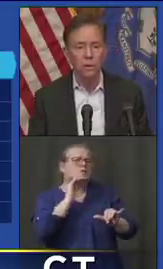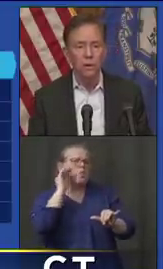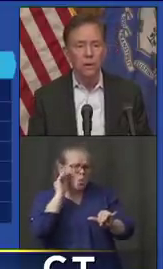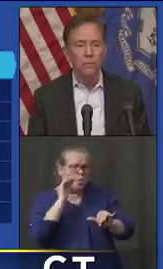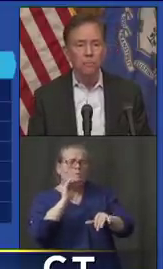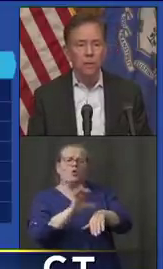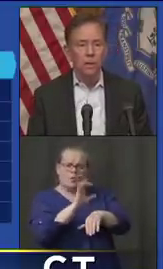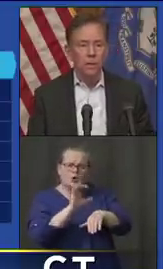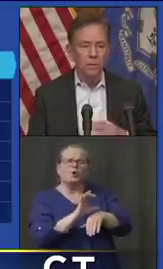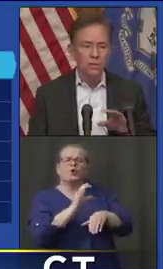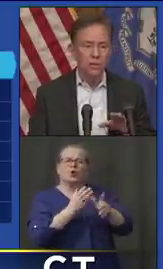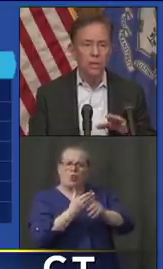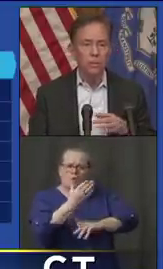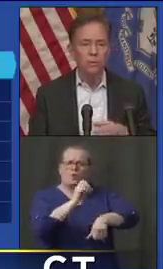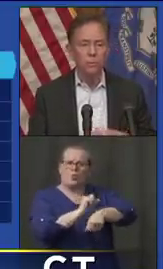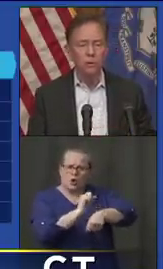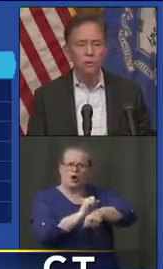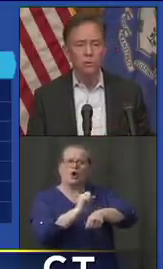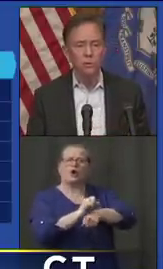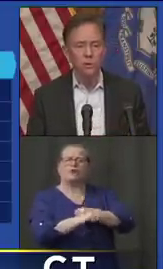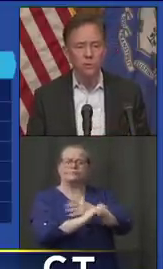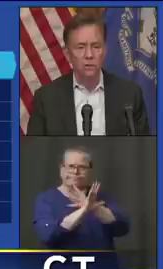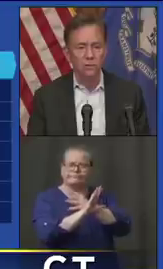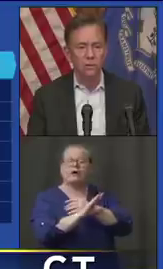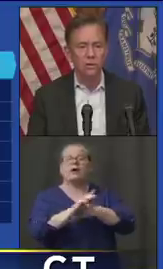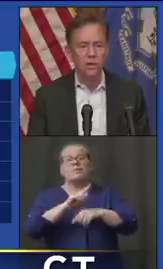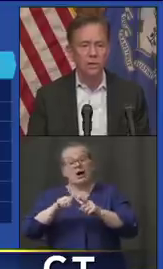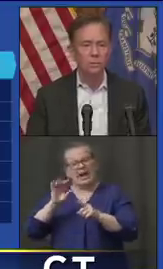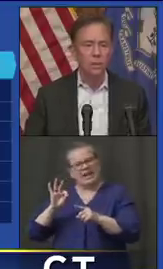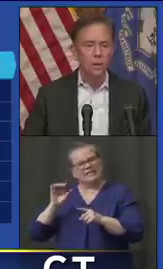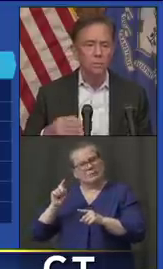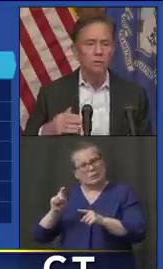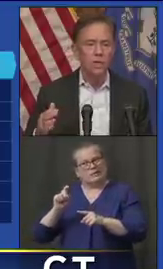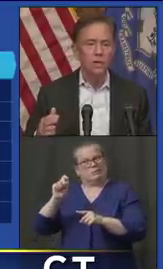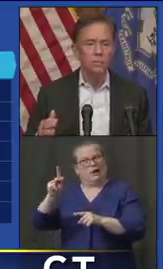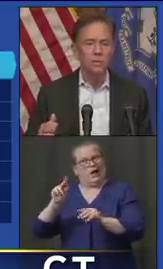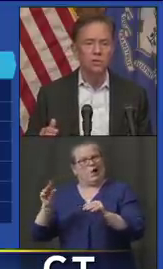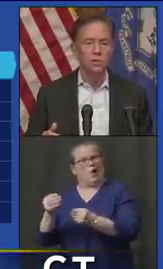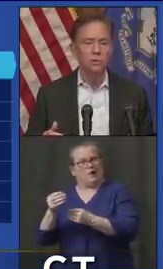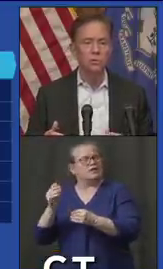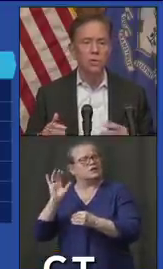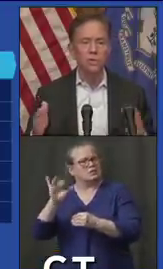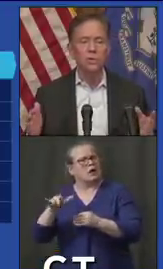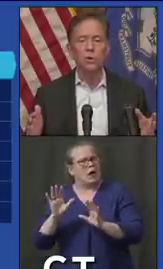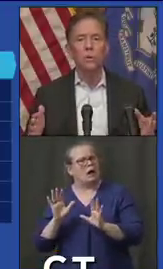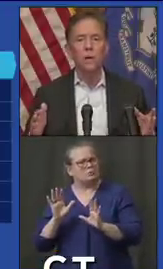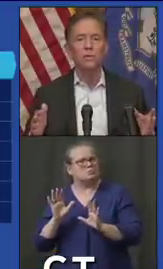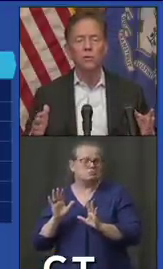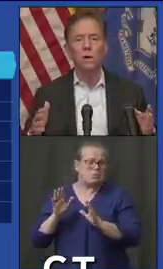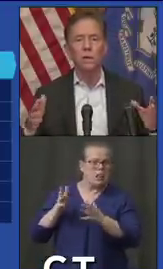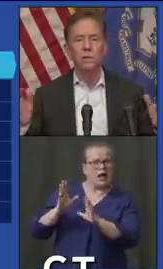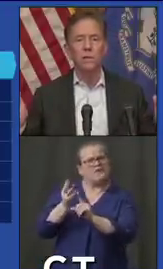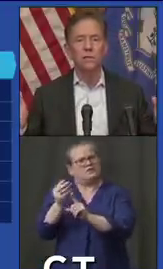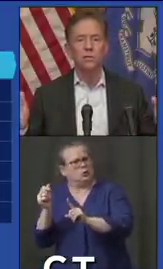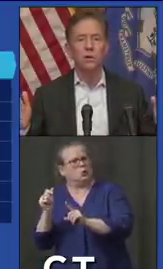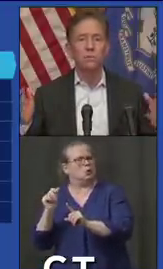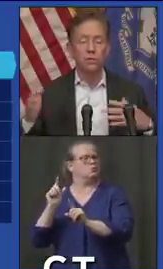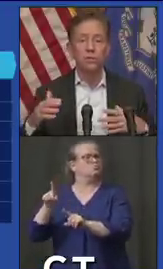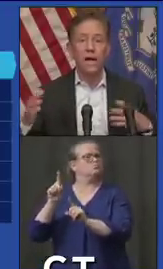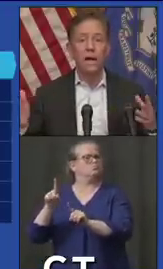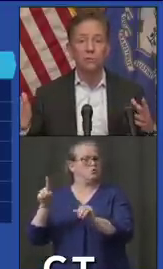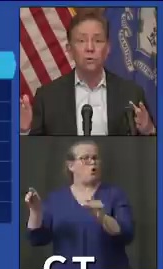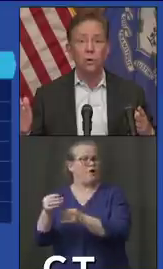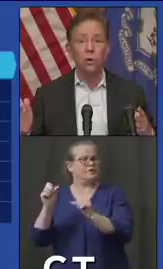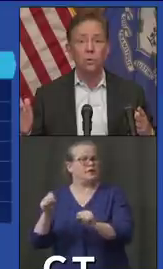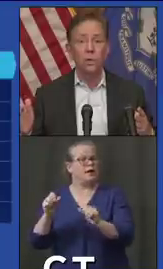there. Let me skip over personal services for a second. Museums and zoos, let's start on May 20th. Let's start with